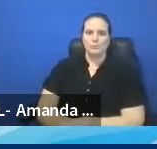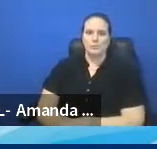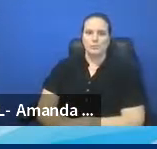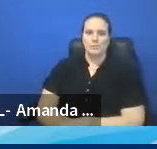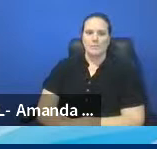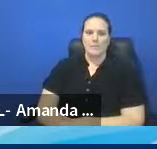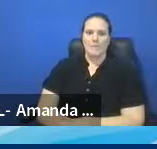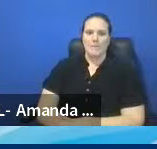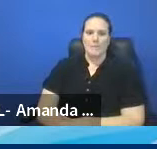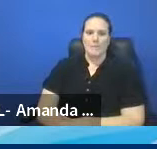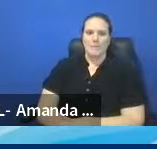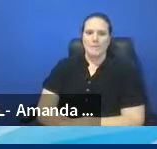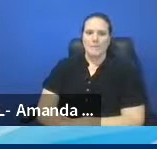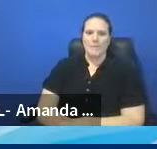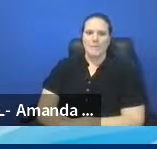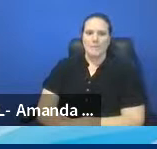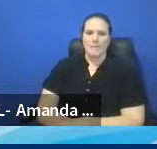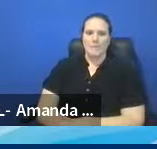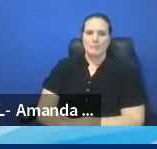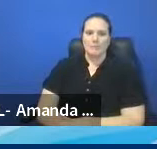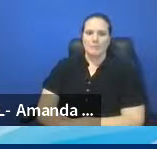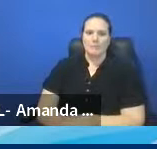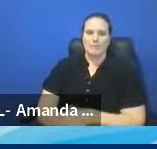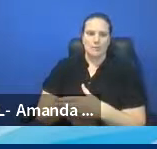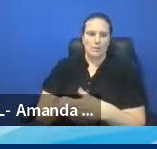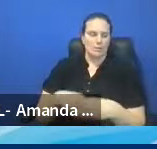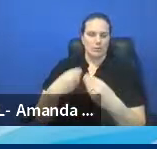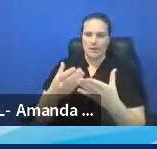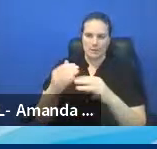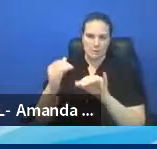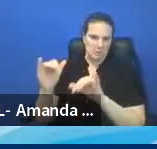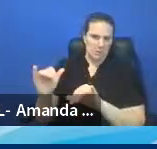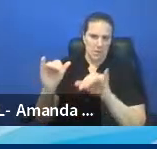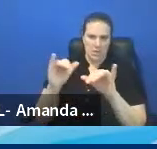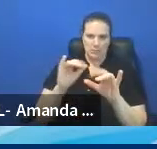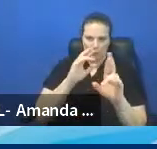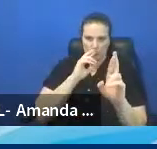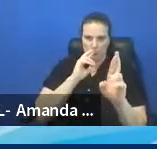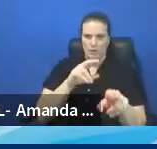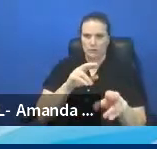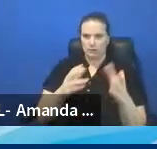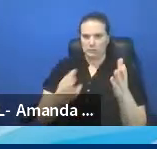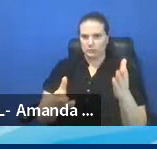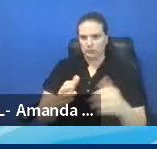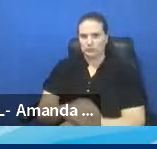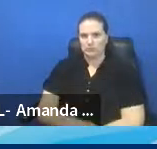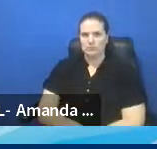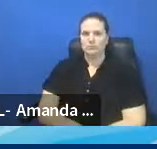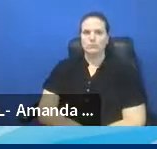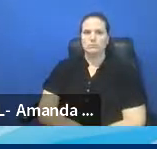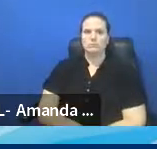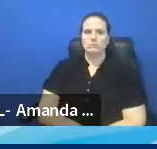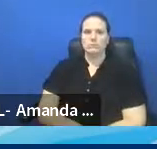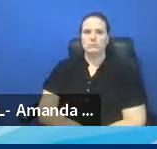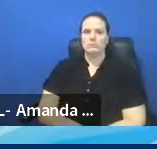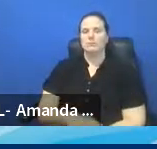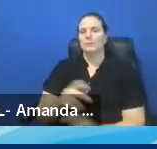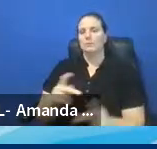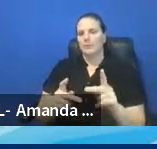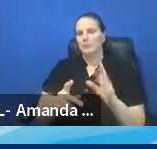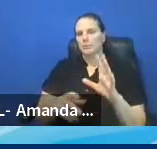And so I would provide a similar response probably. I think folks that ride light